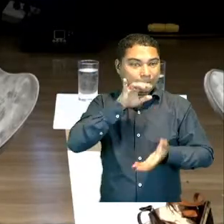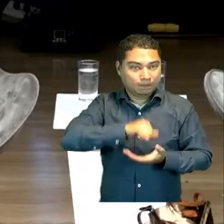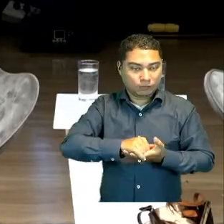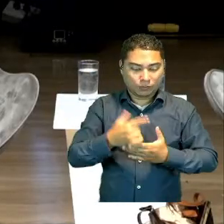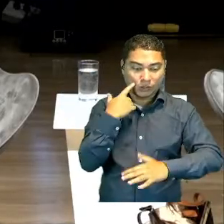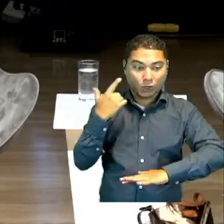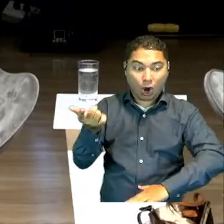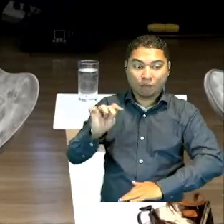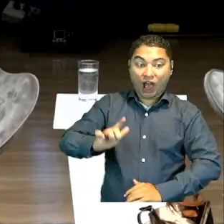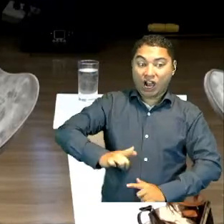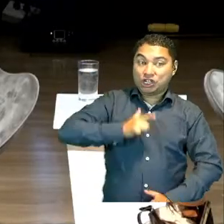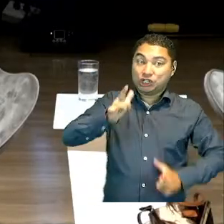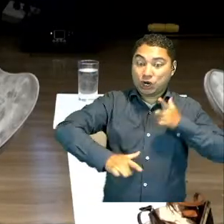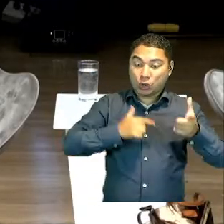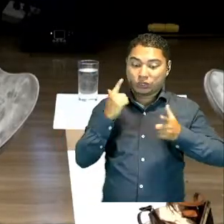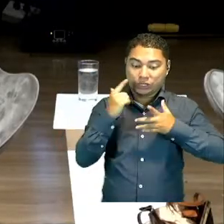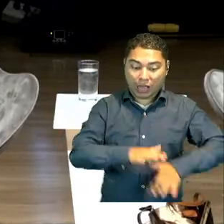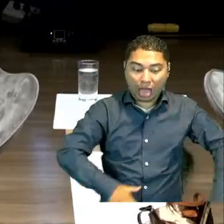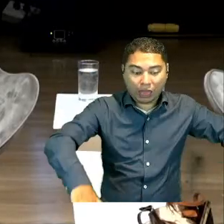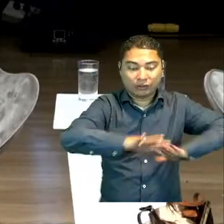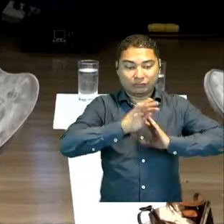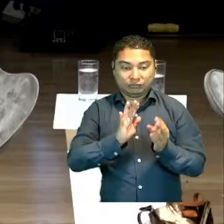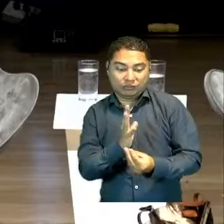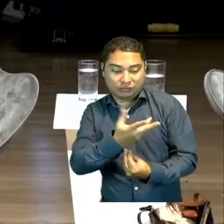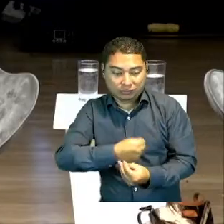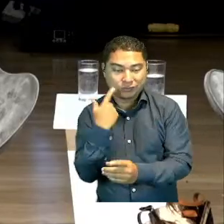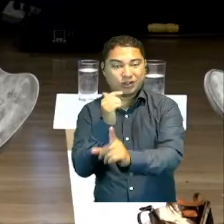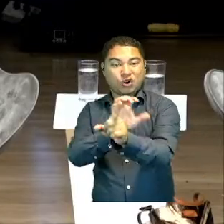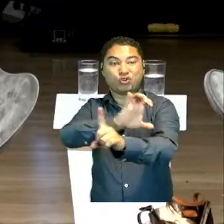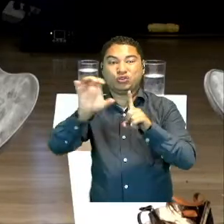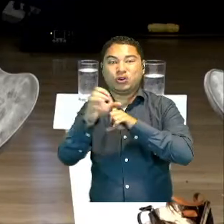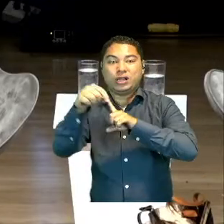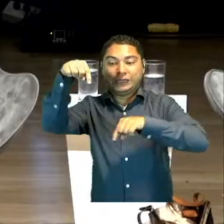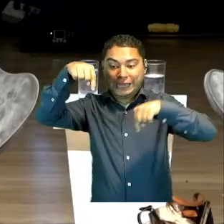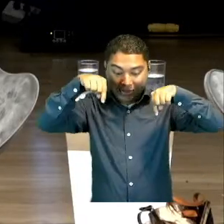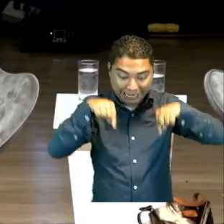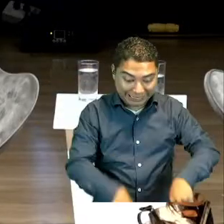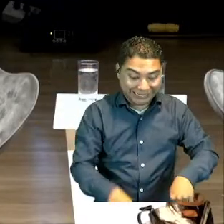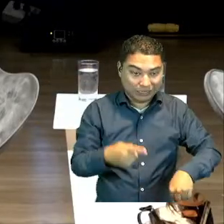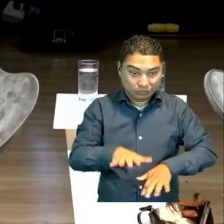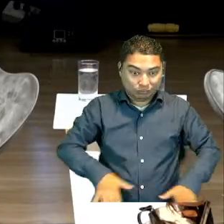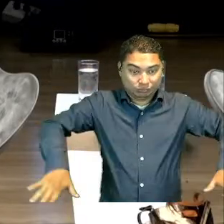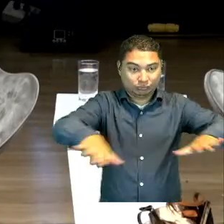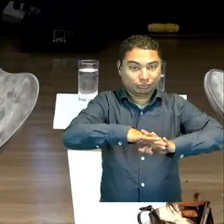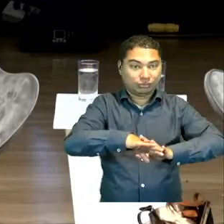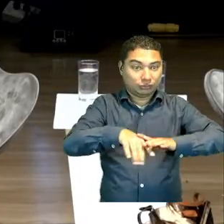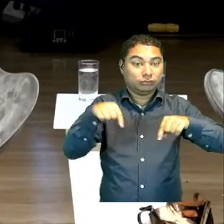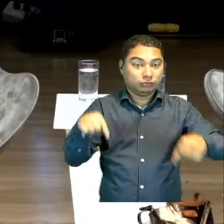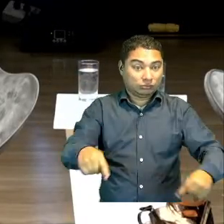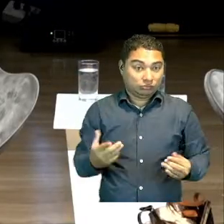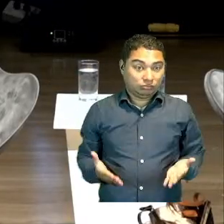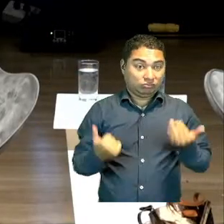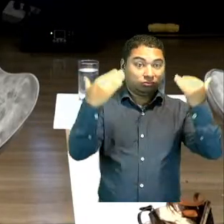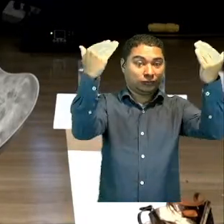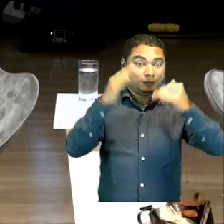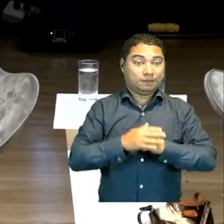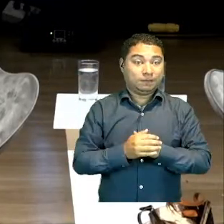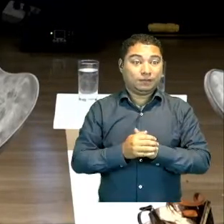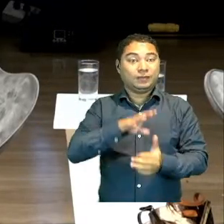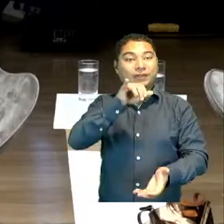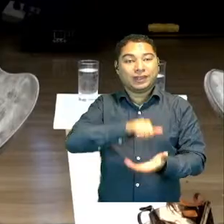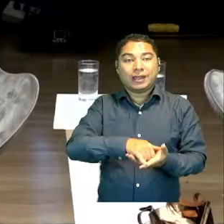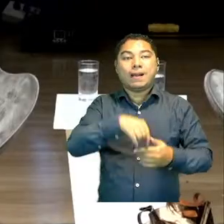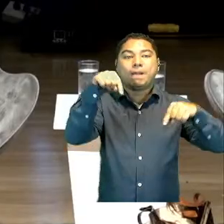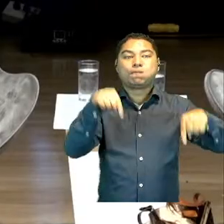where we're also trying to counteract and fight from the artistic and cultural spaces to say that what we're doing here is also